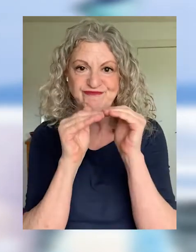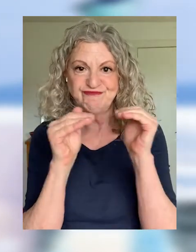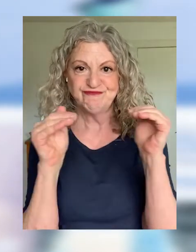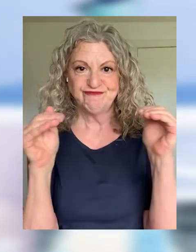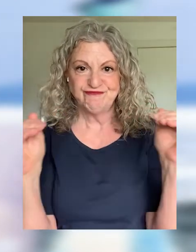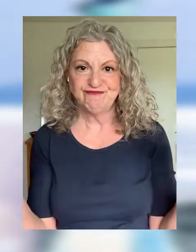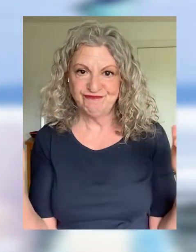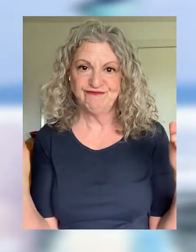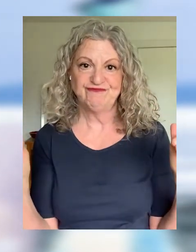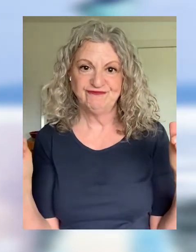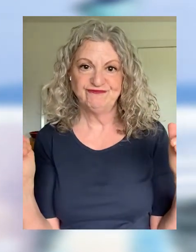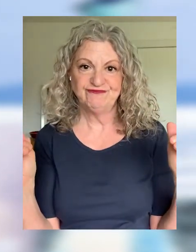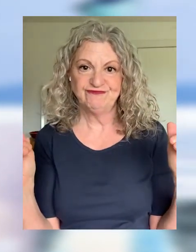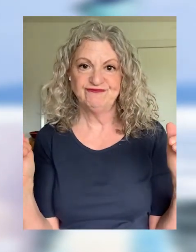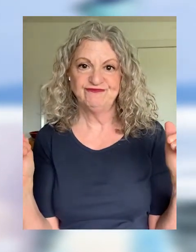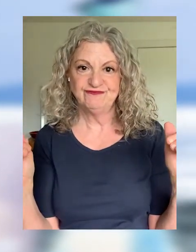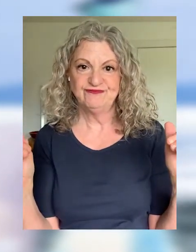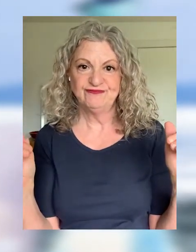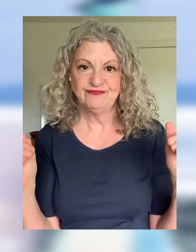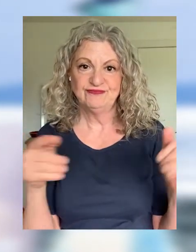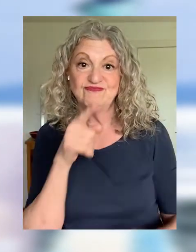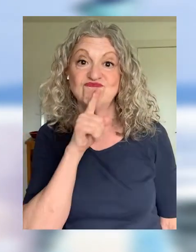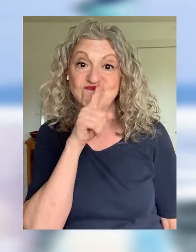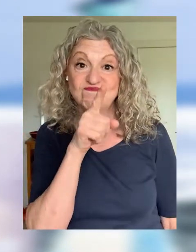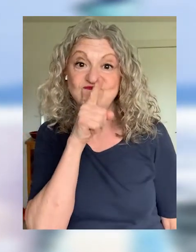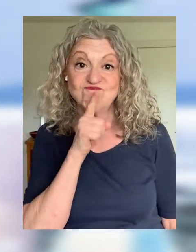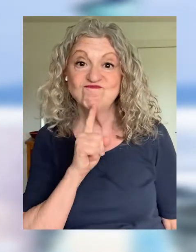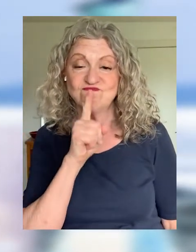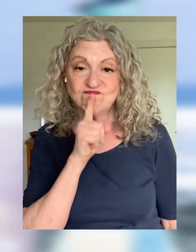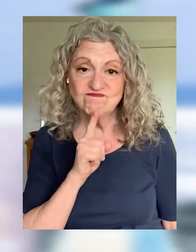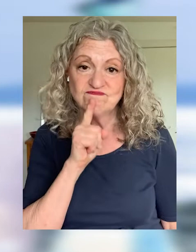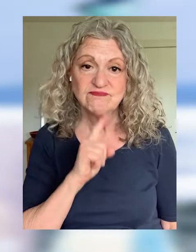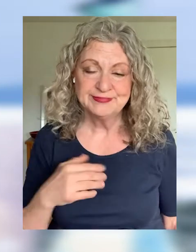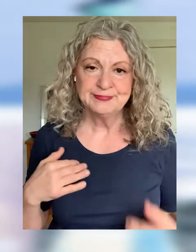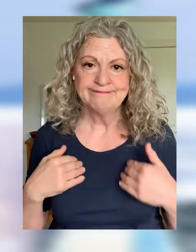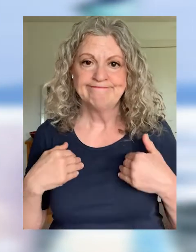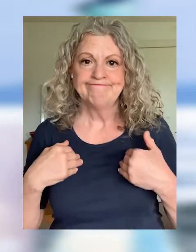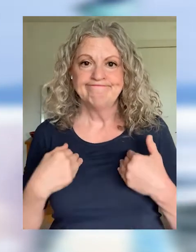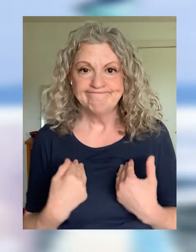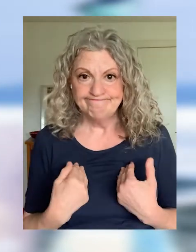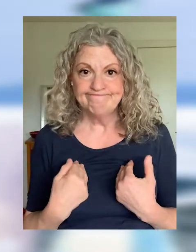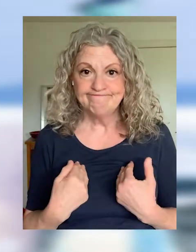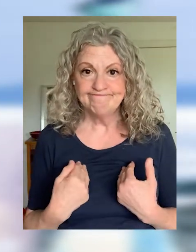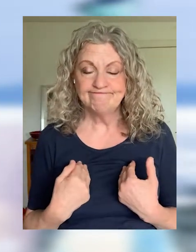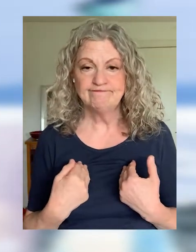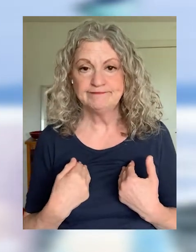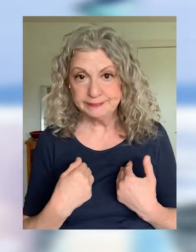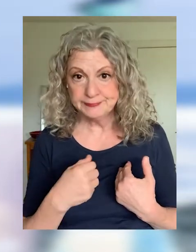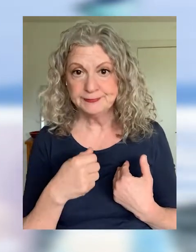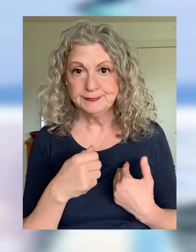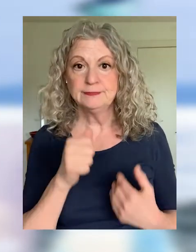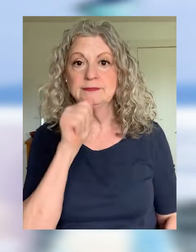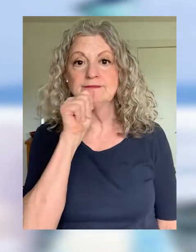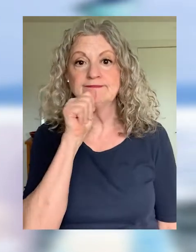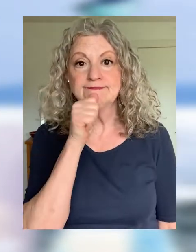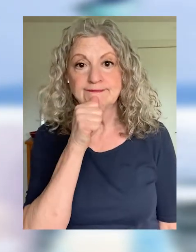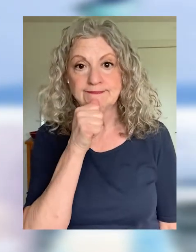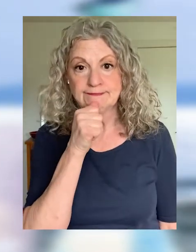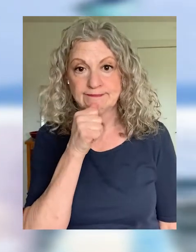blue light glazed expressions. They are lonely, they are tired, and they are suffering.